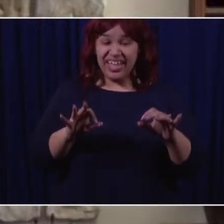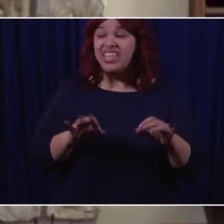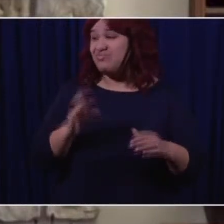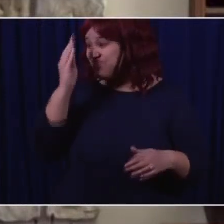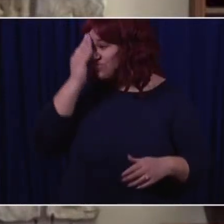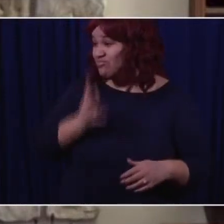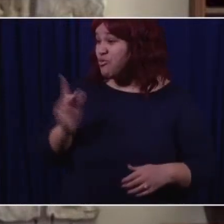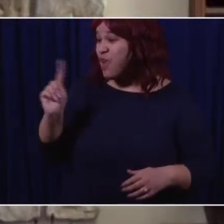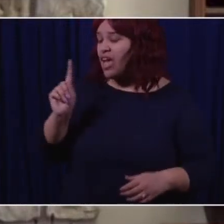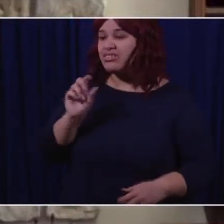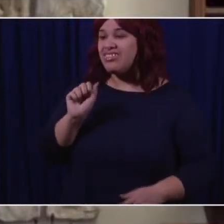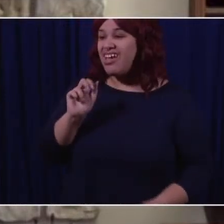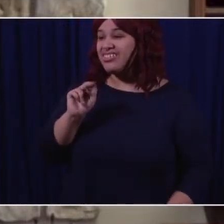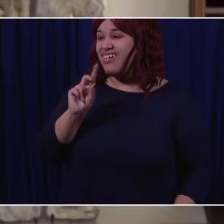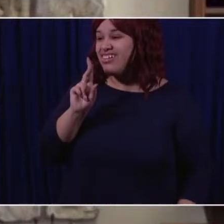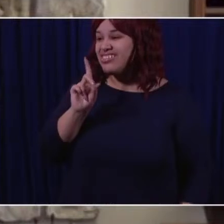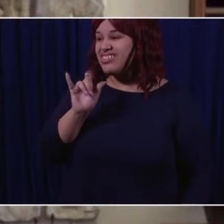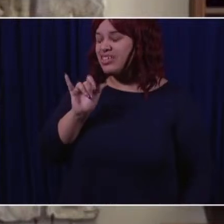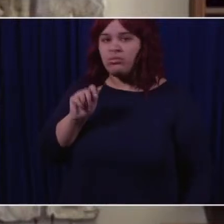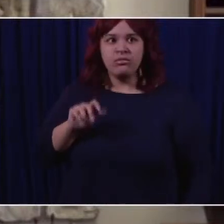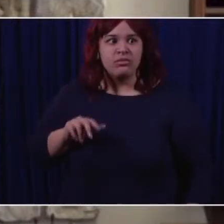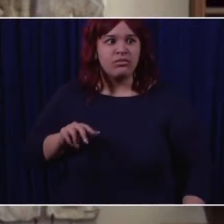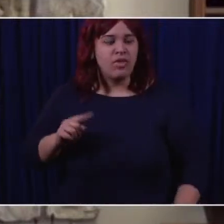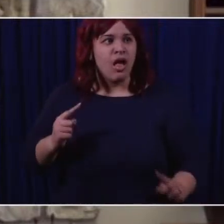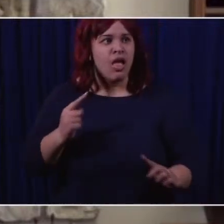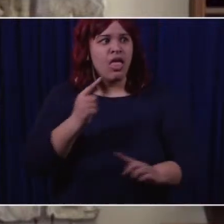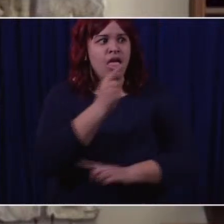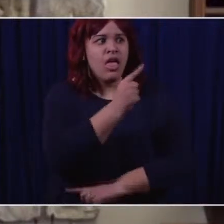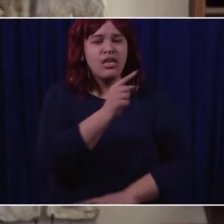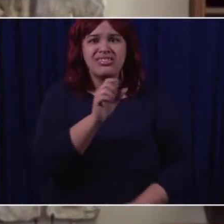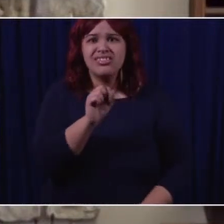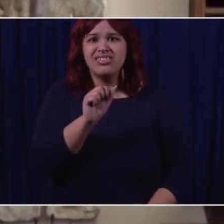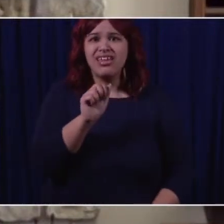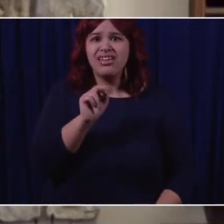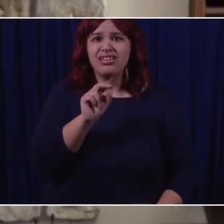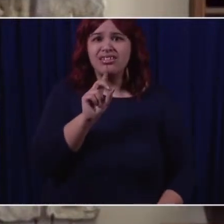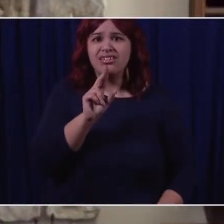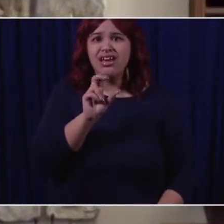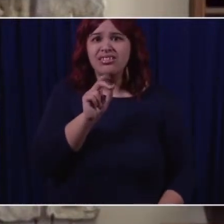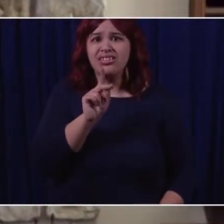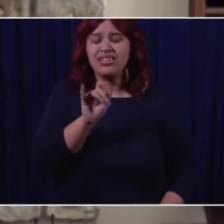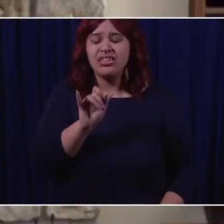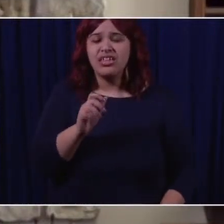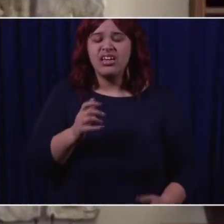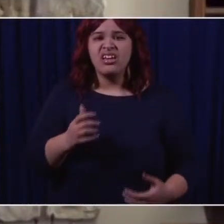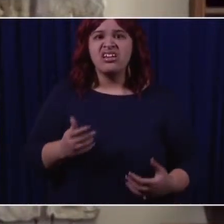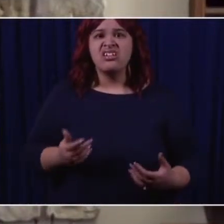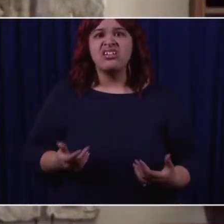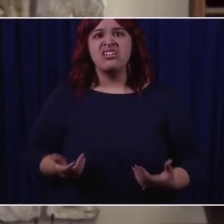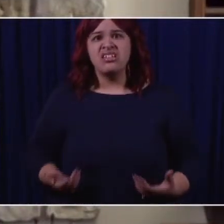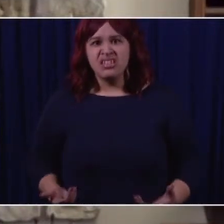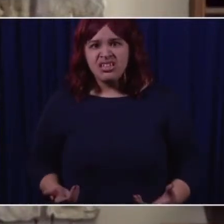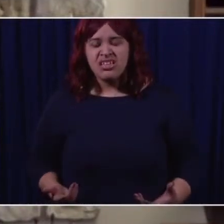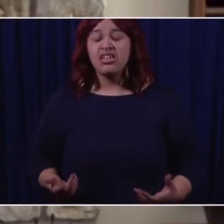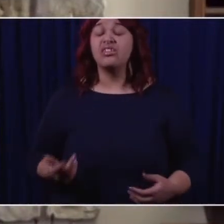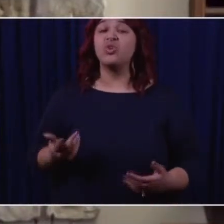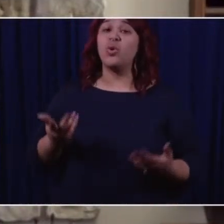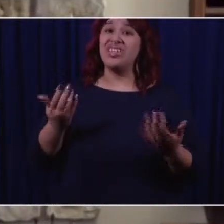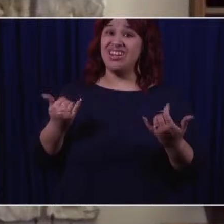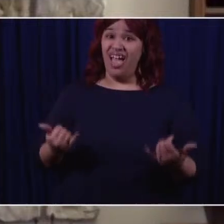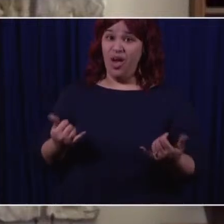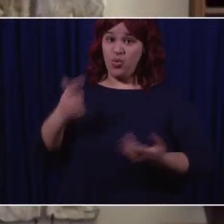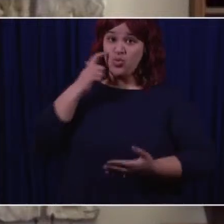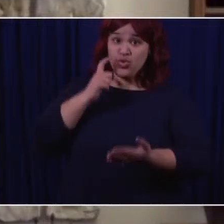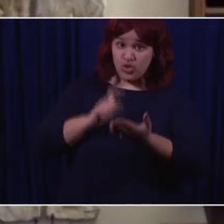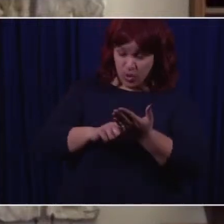think we're seeing maybe pharmacies outside of major counties are having these vaccines available,